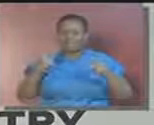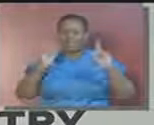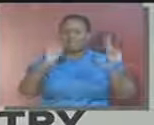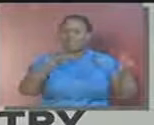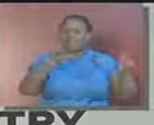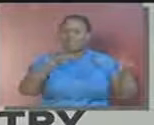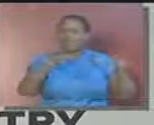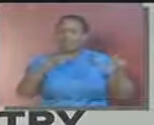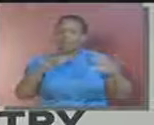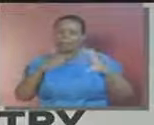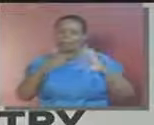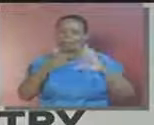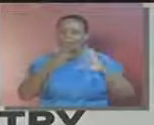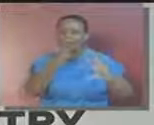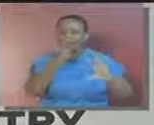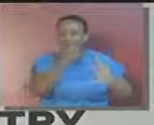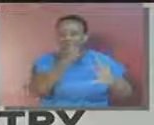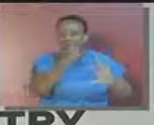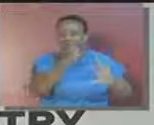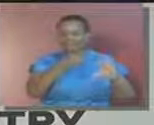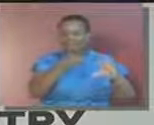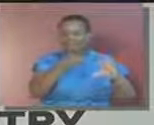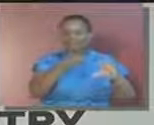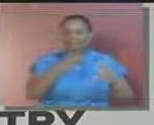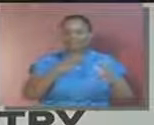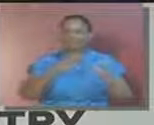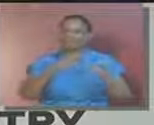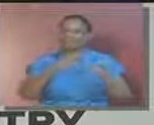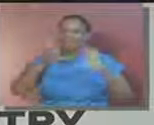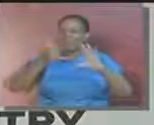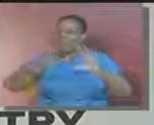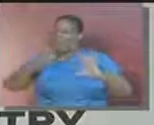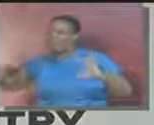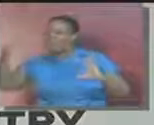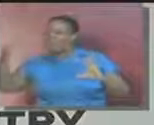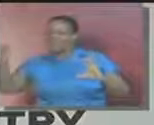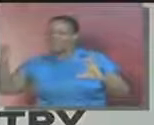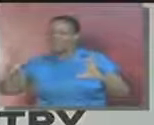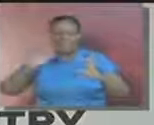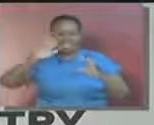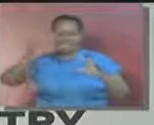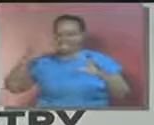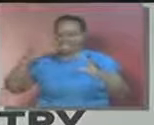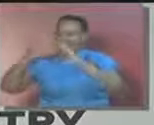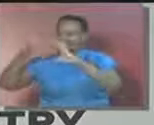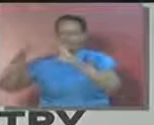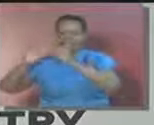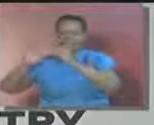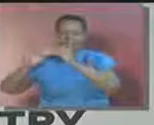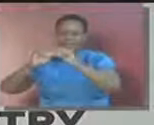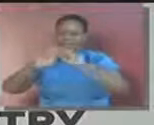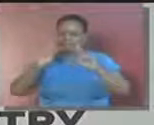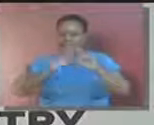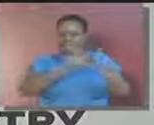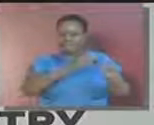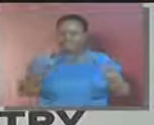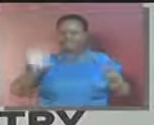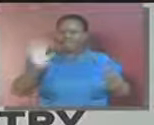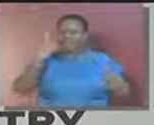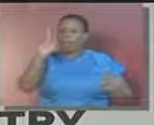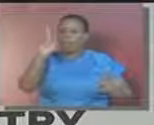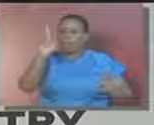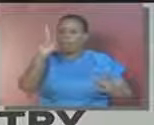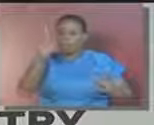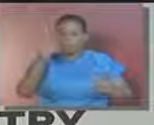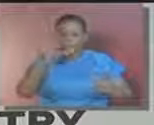And please work with us. Once you make one WhatsApp appointment, your WhatsApp appointment will be registered and you will be